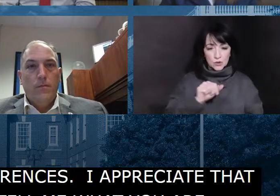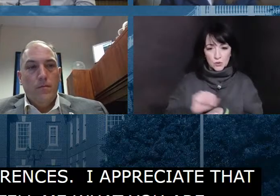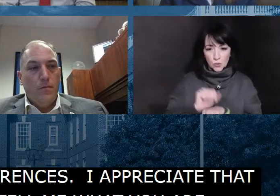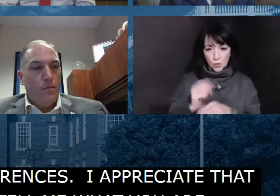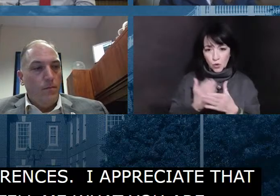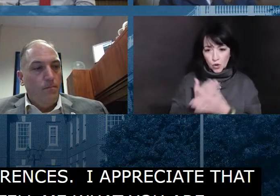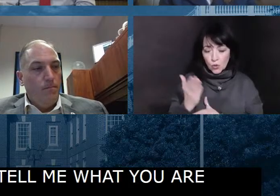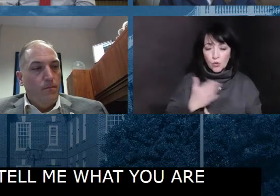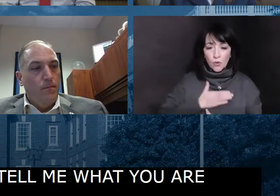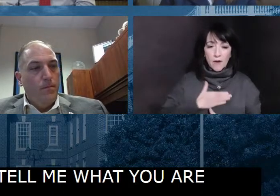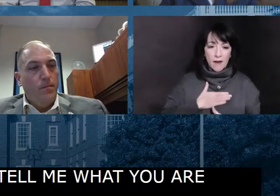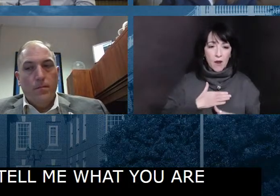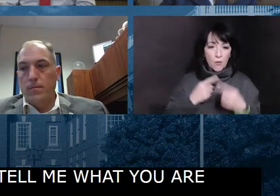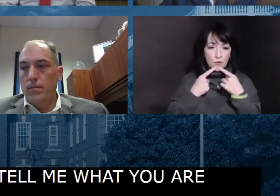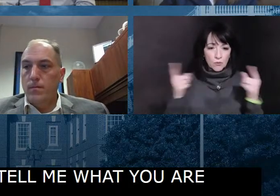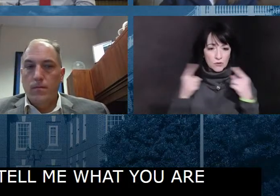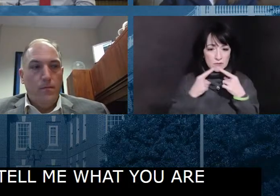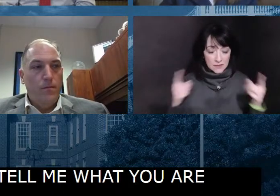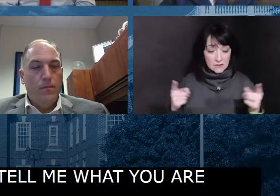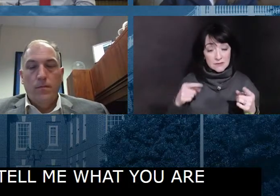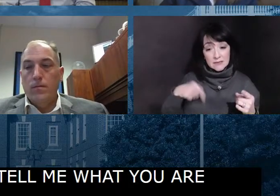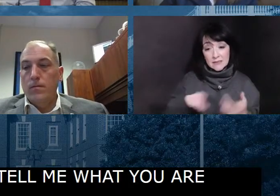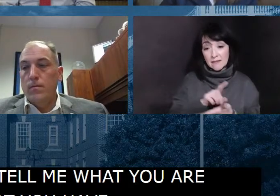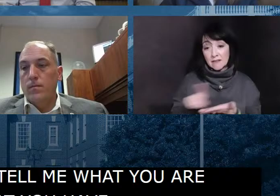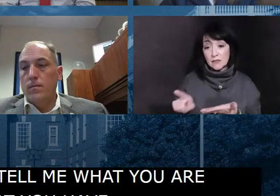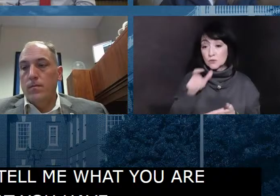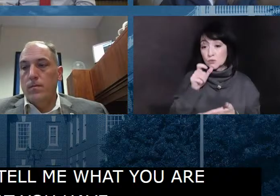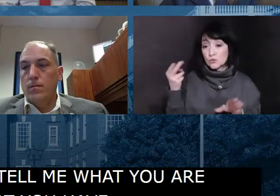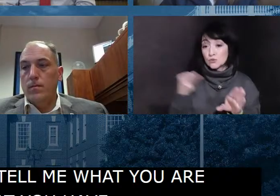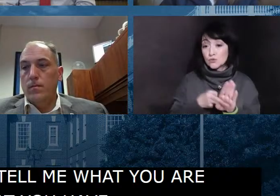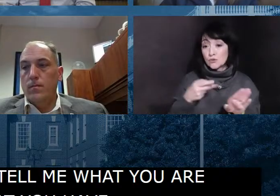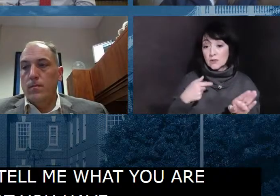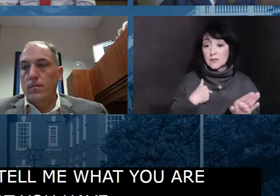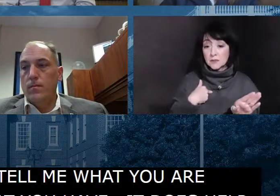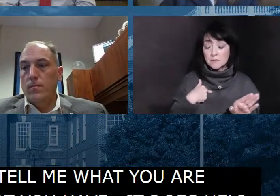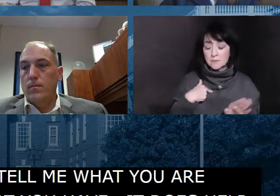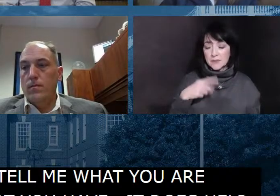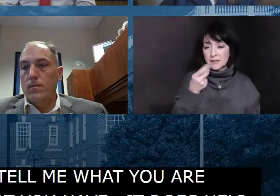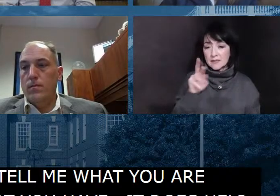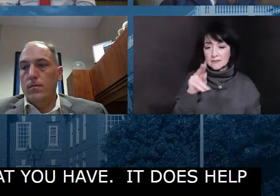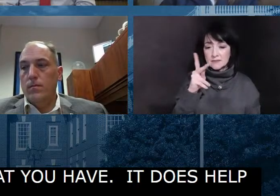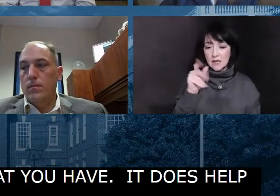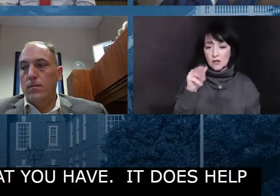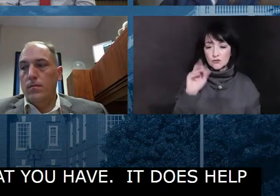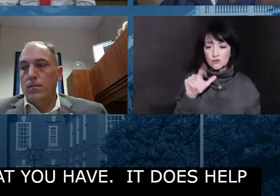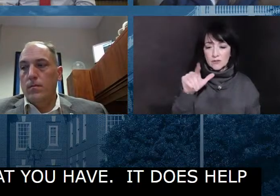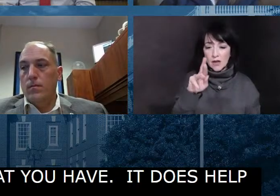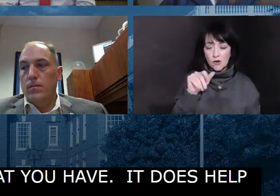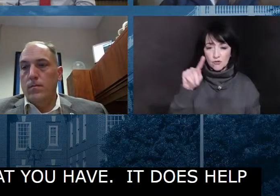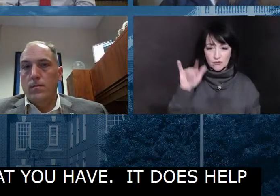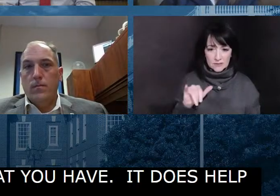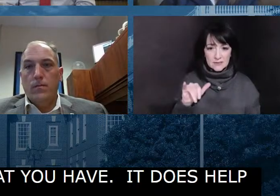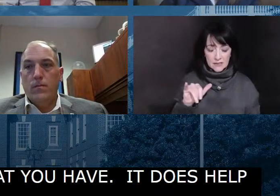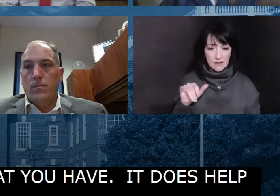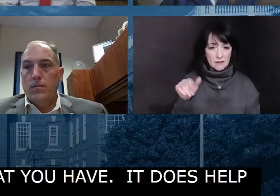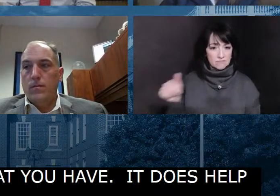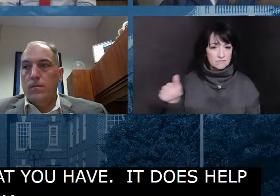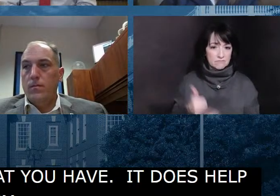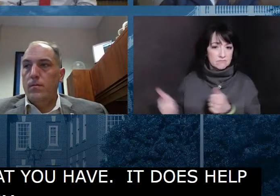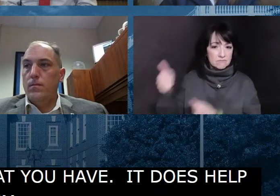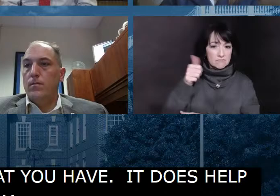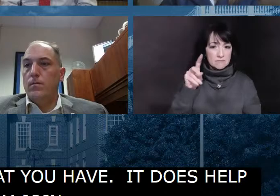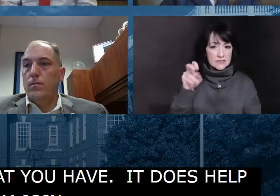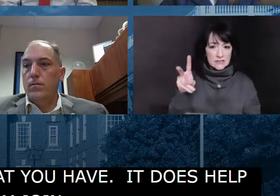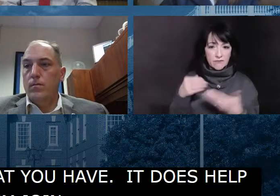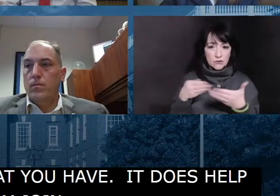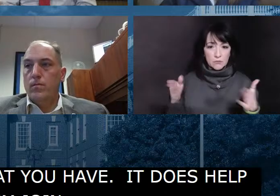joined again by Dr. Carol Rattay, who's the Director of the Division of Public Health. She and her team just amaze me, continue